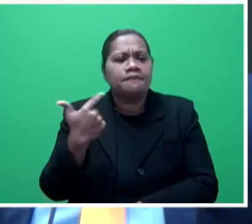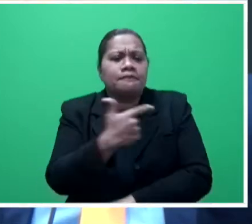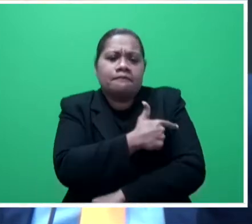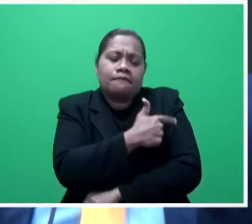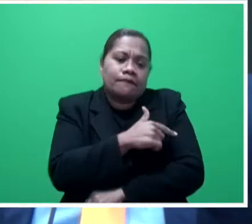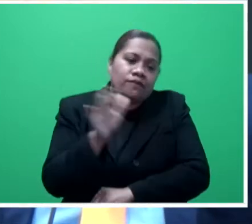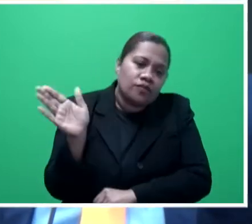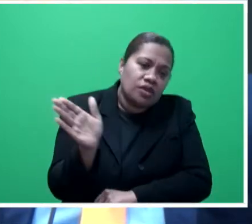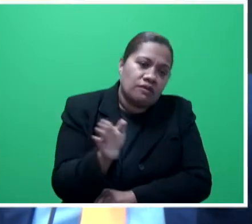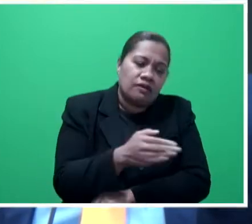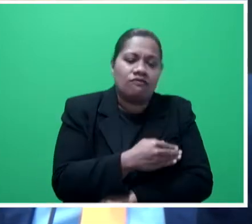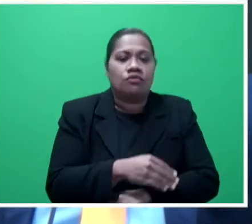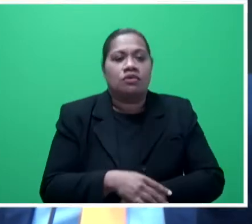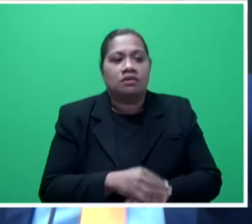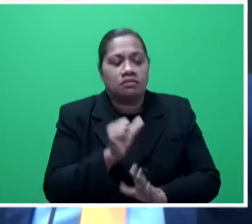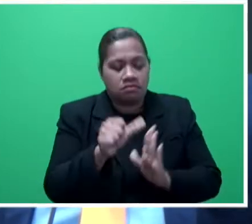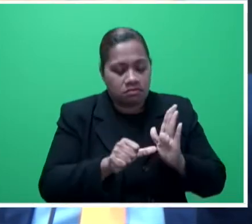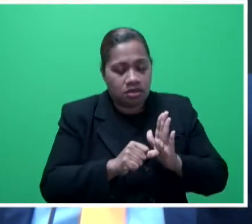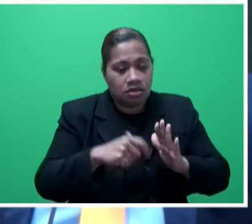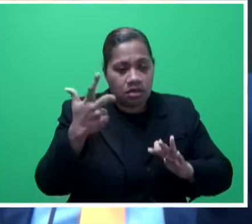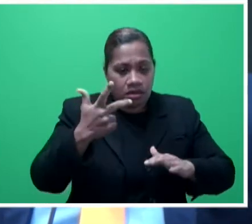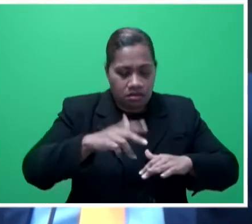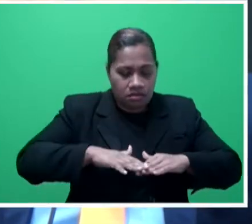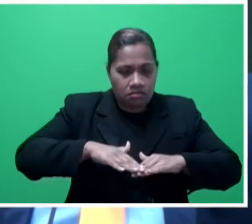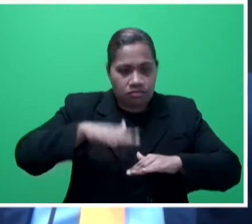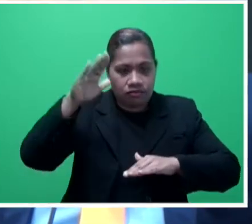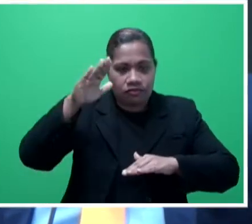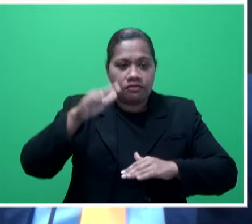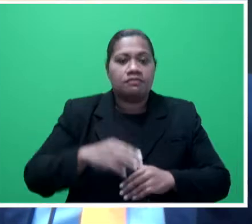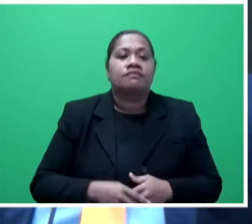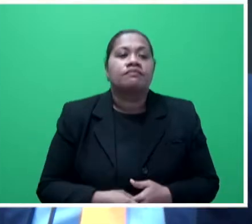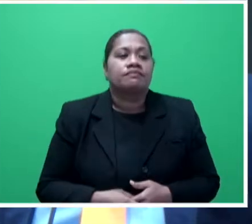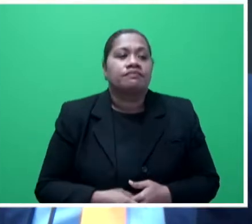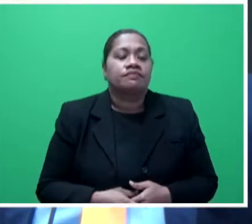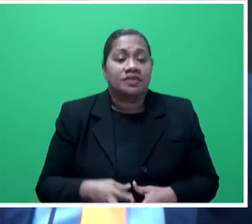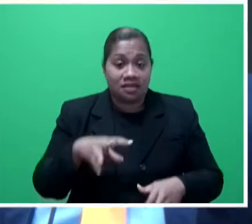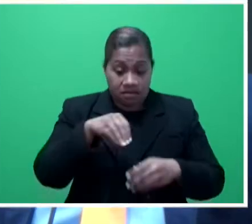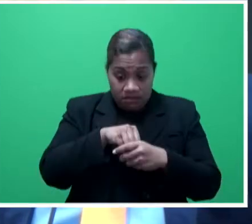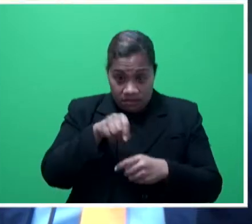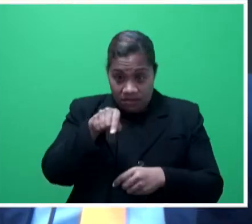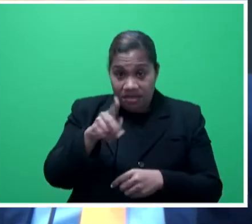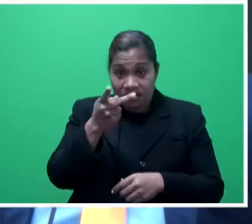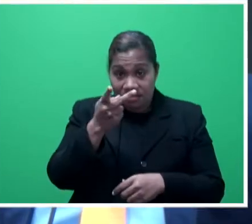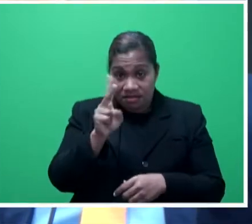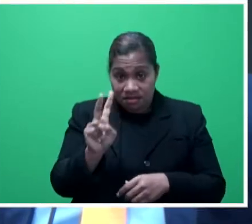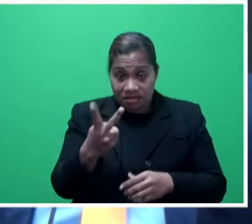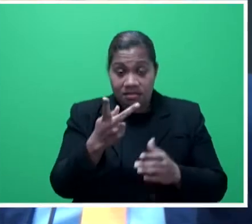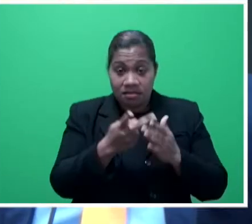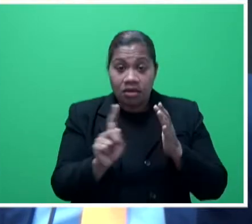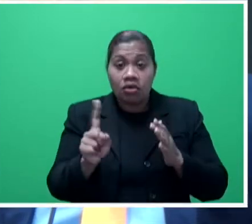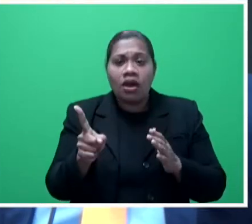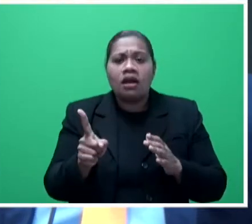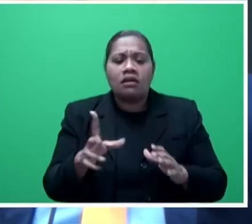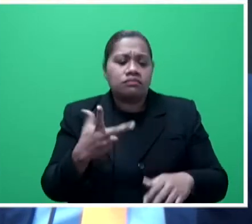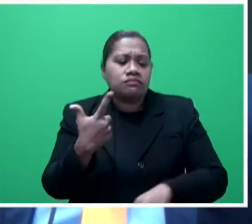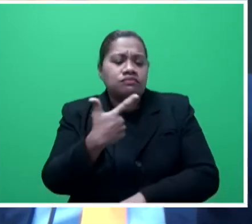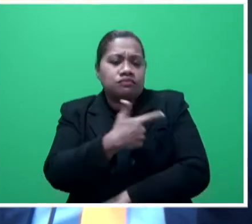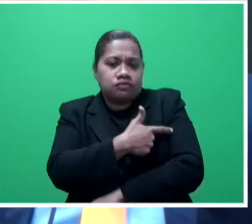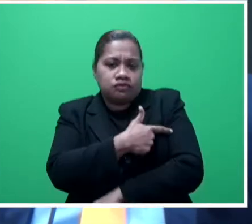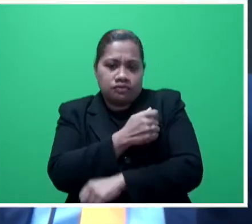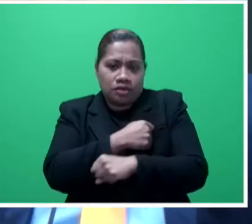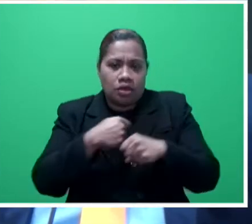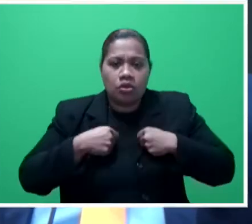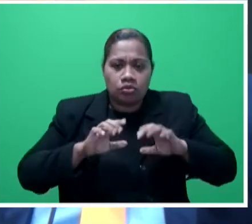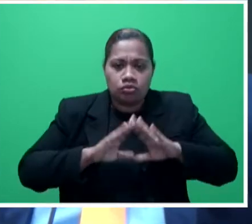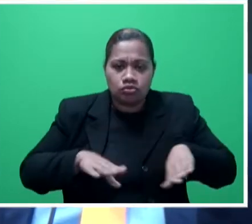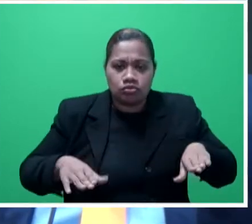everyone 18 and above, and included in that second phase is the vaccination of our children, initially beginning